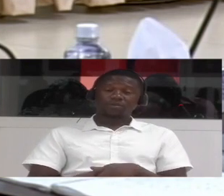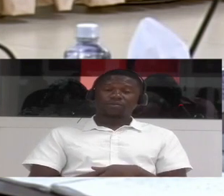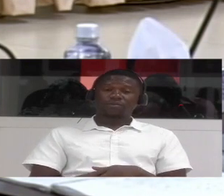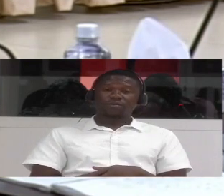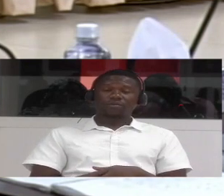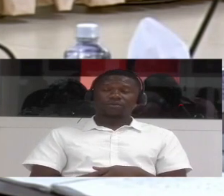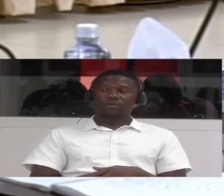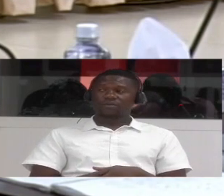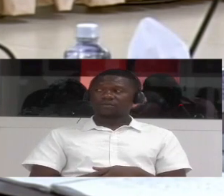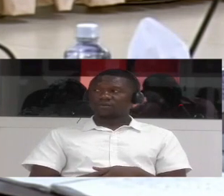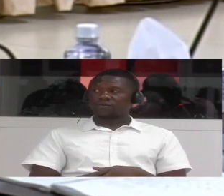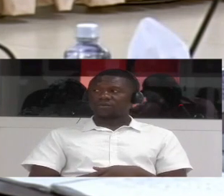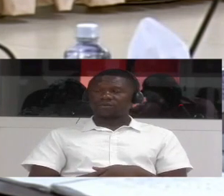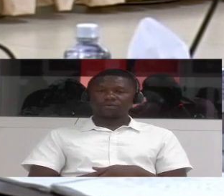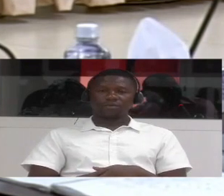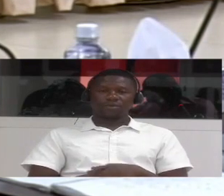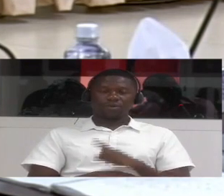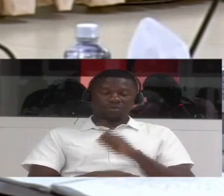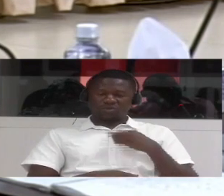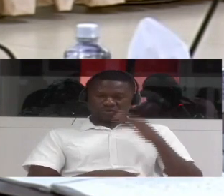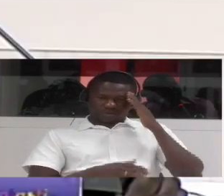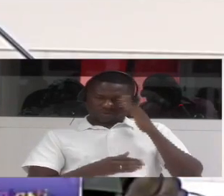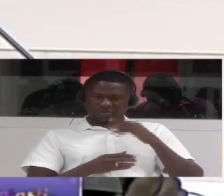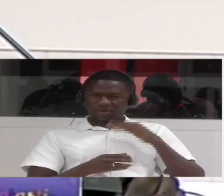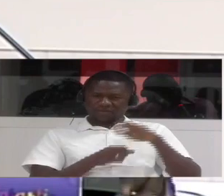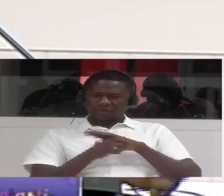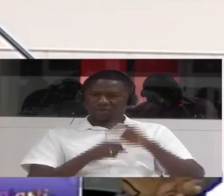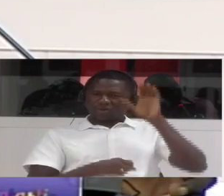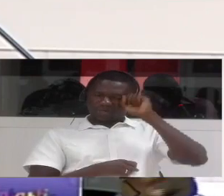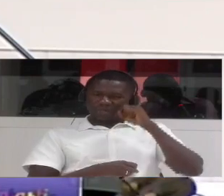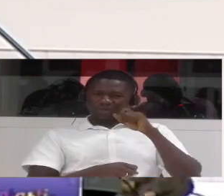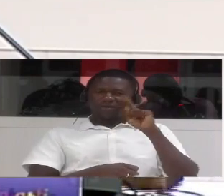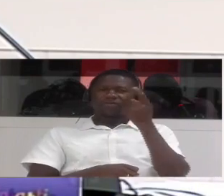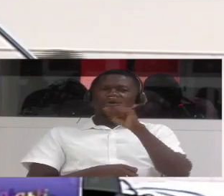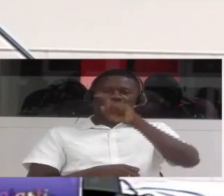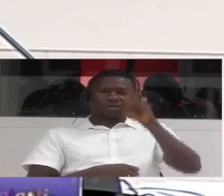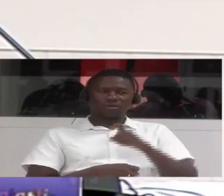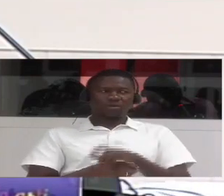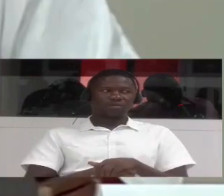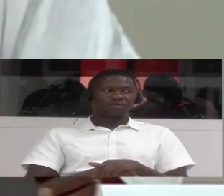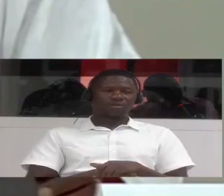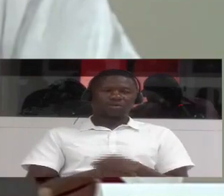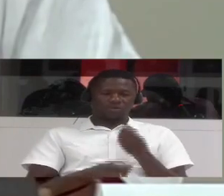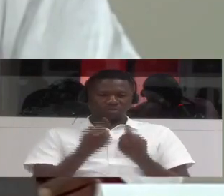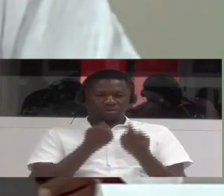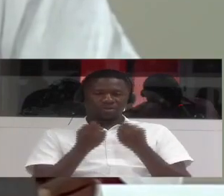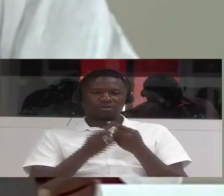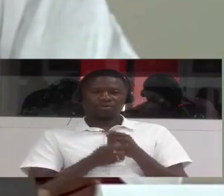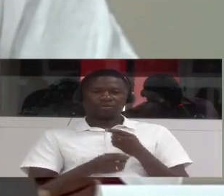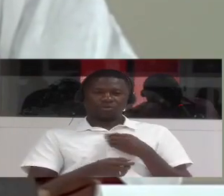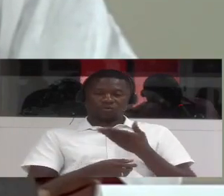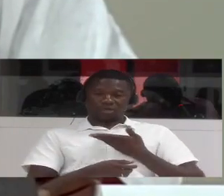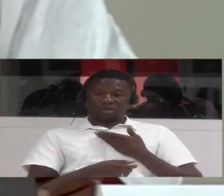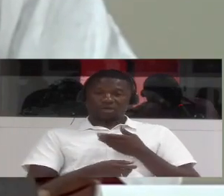I am not sure I fully understand the first question. If you could kindly... Yeah, let me come back. Yes. We